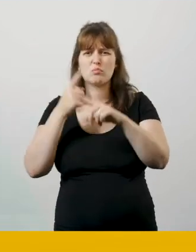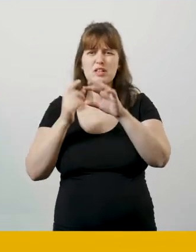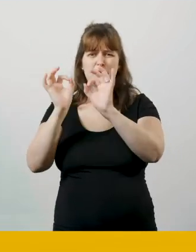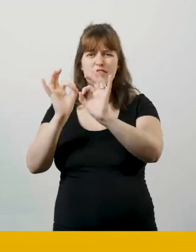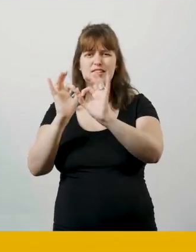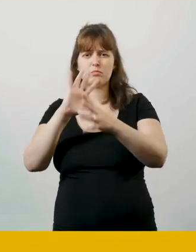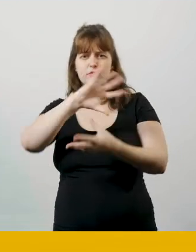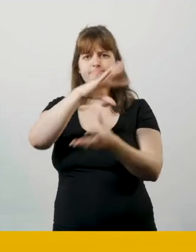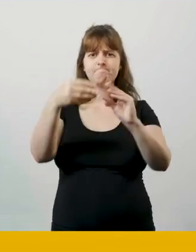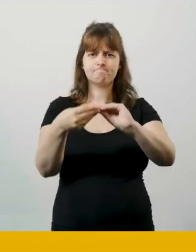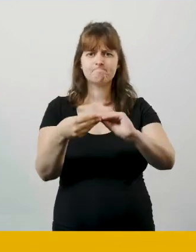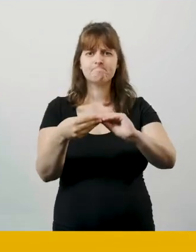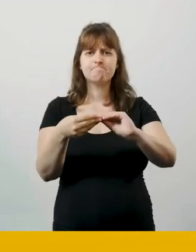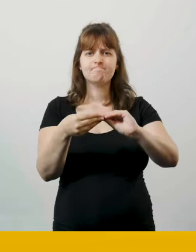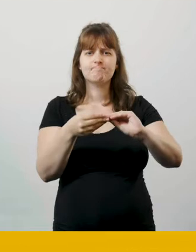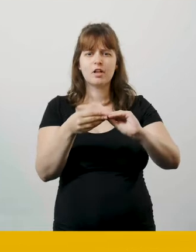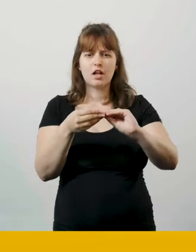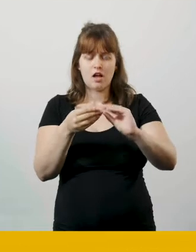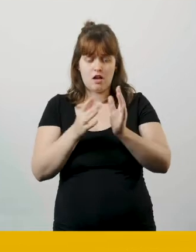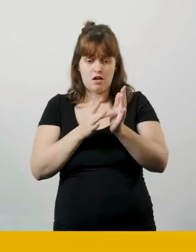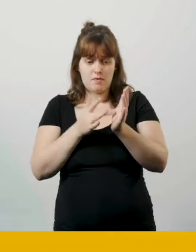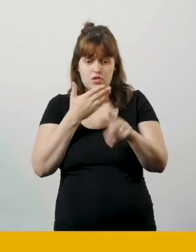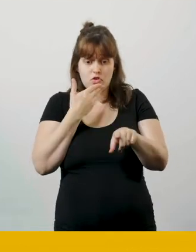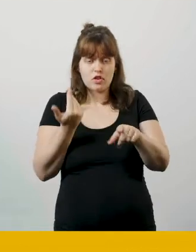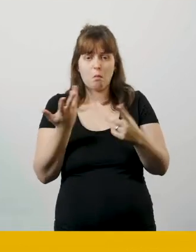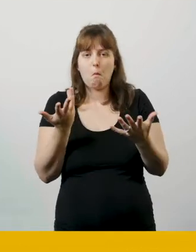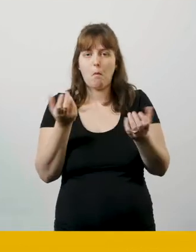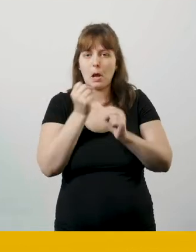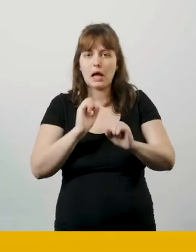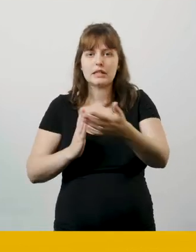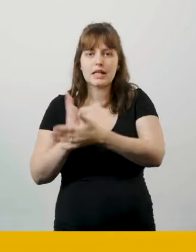because otherwise it won't be successful.